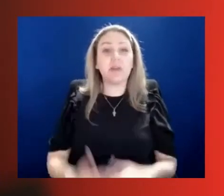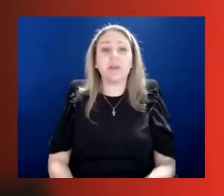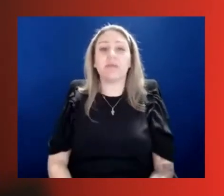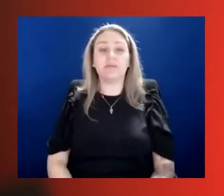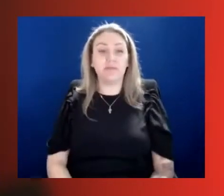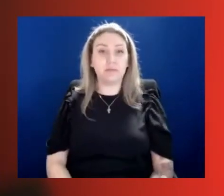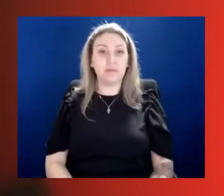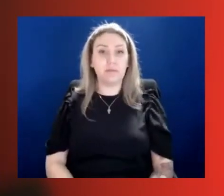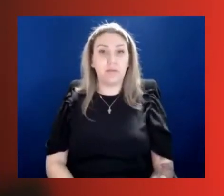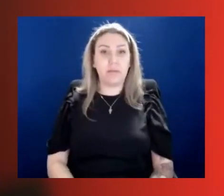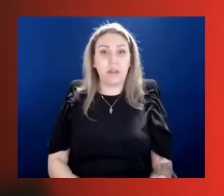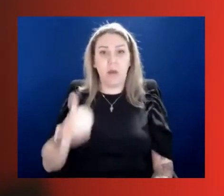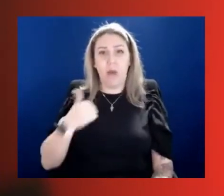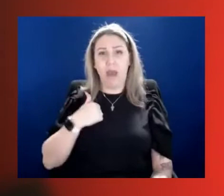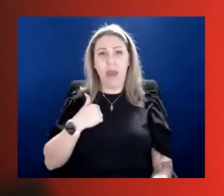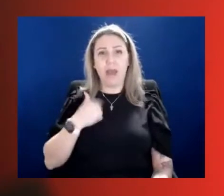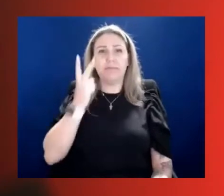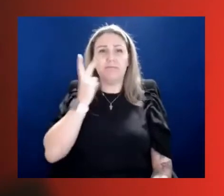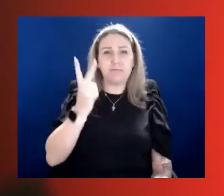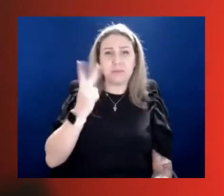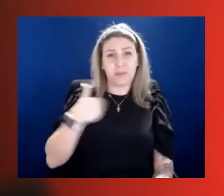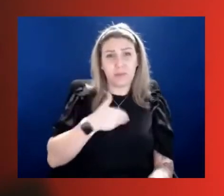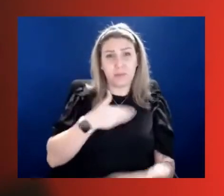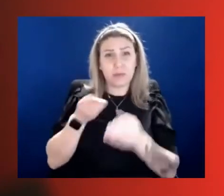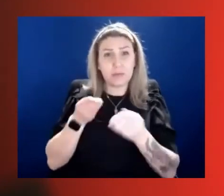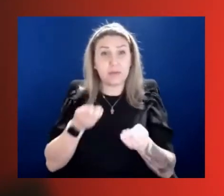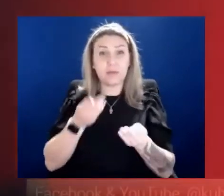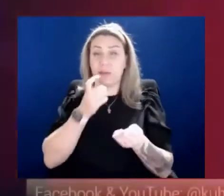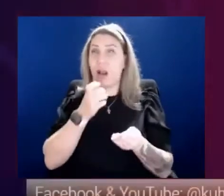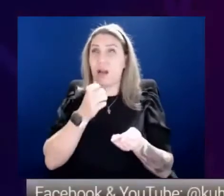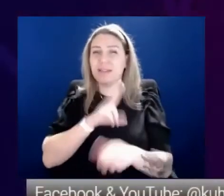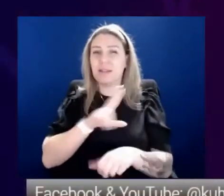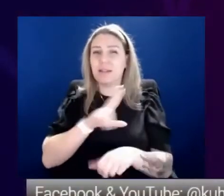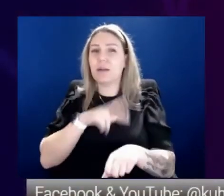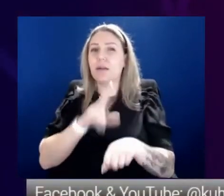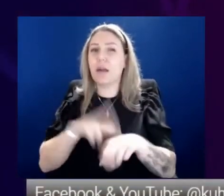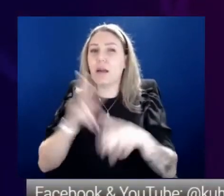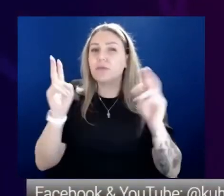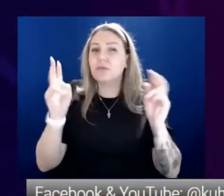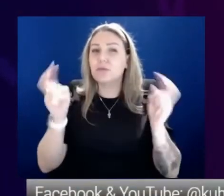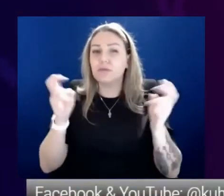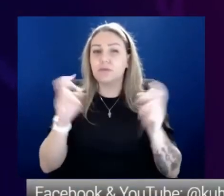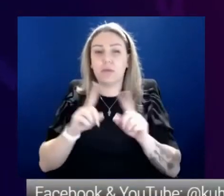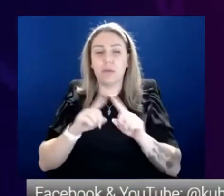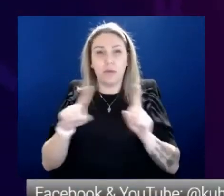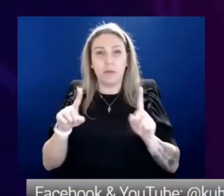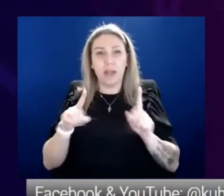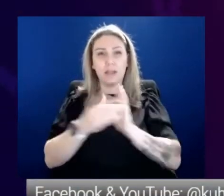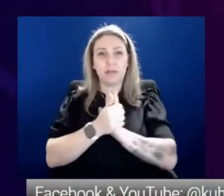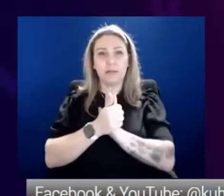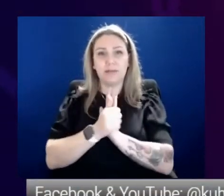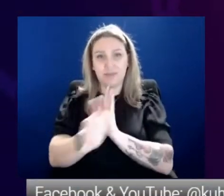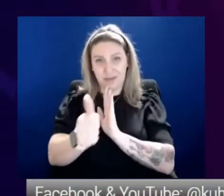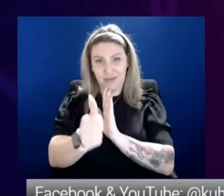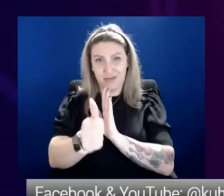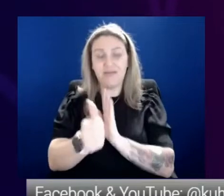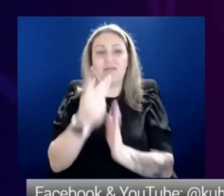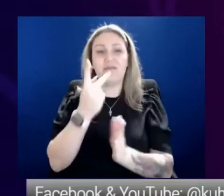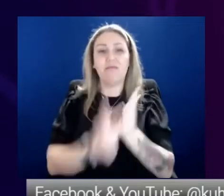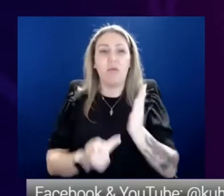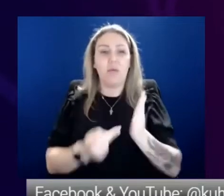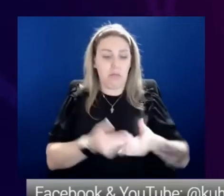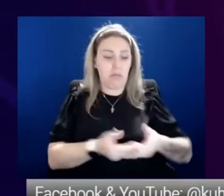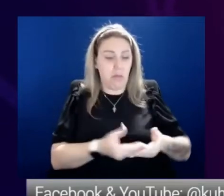at breastfeeding not exactly as natural, but as a skill that both the baby and the mother are